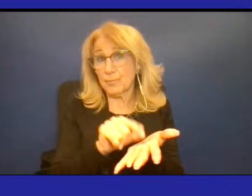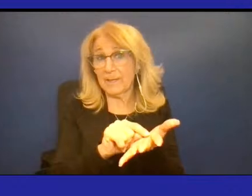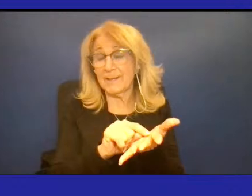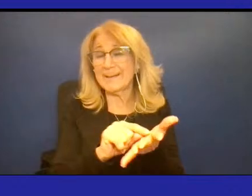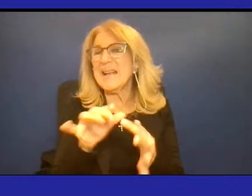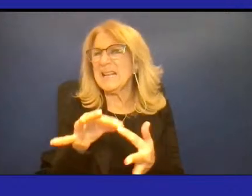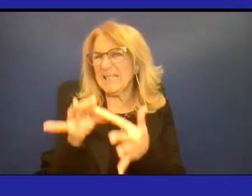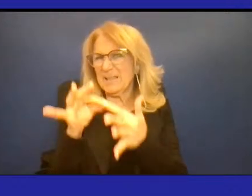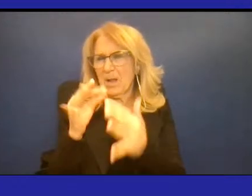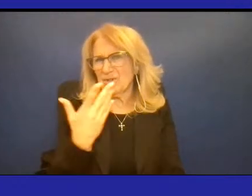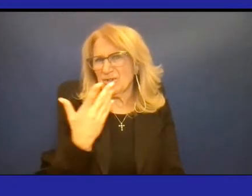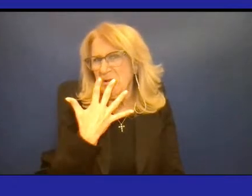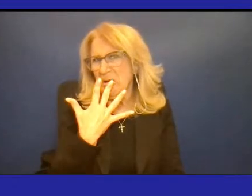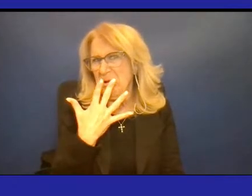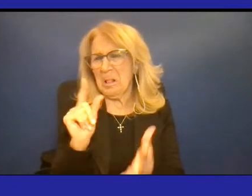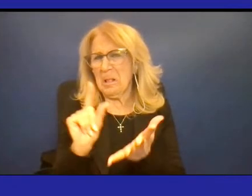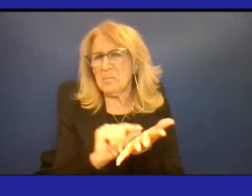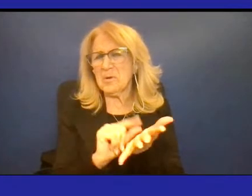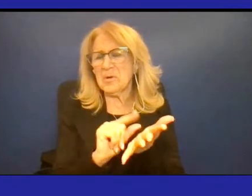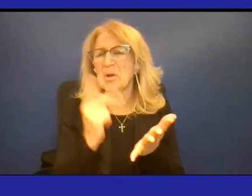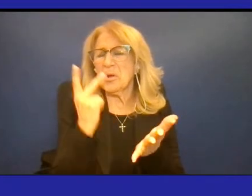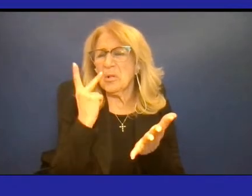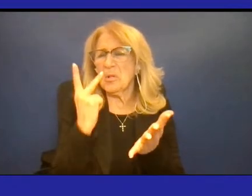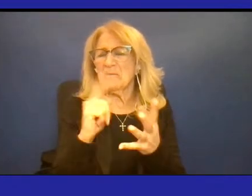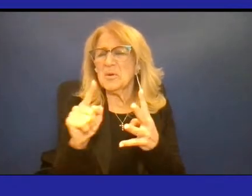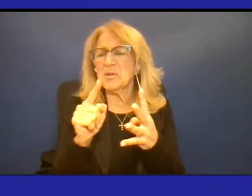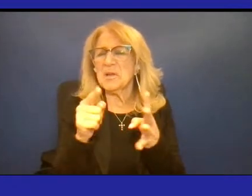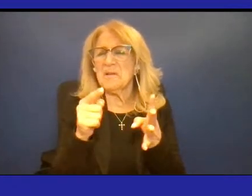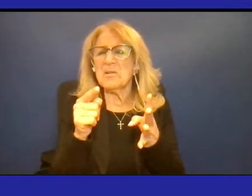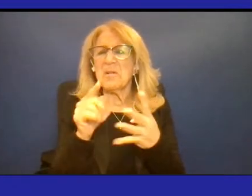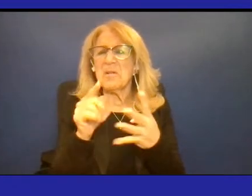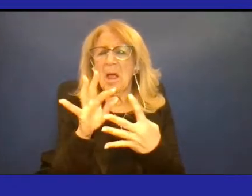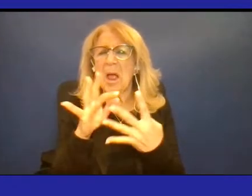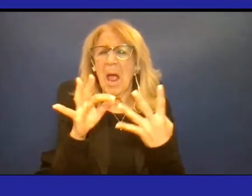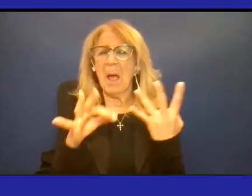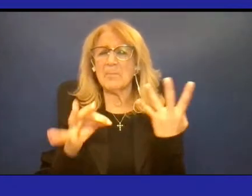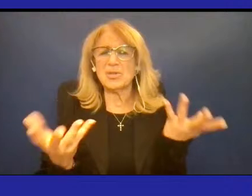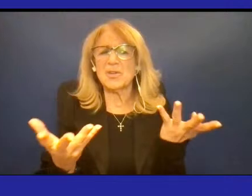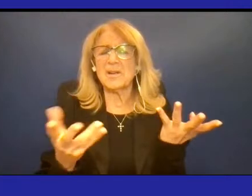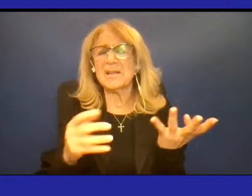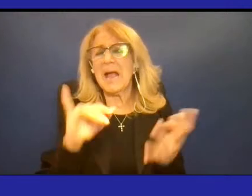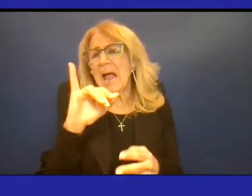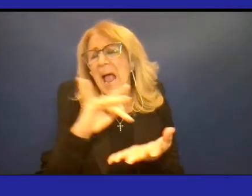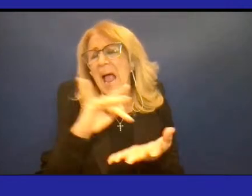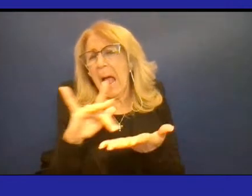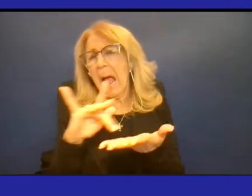printing, and look for alternative ways, such as iPads,